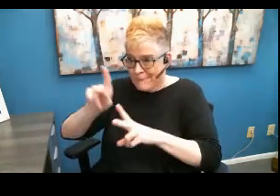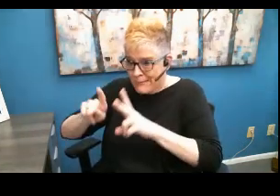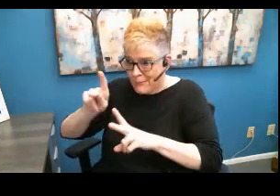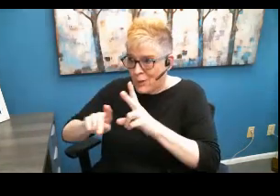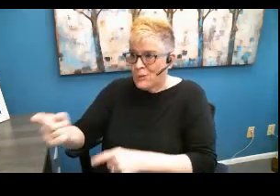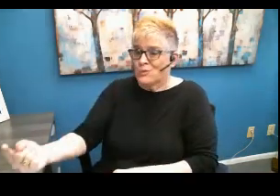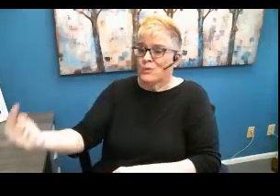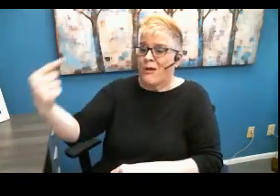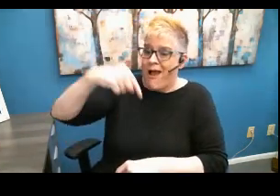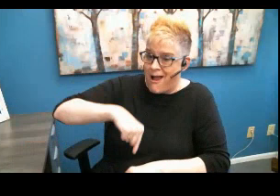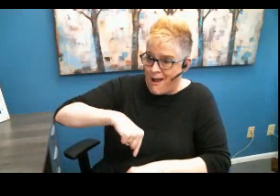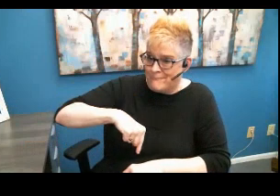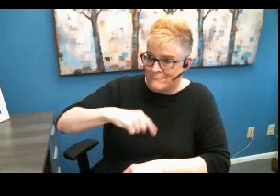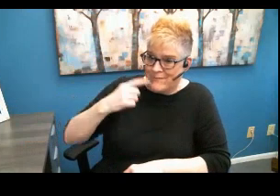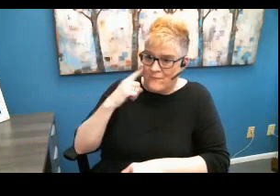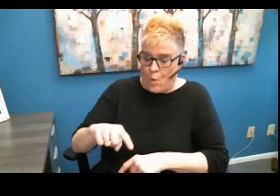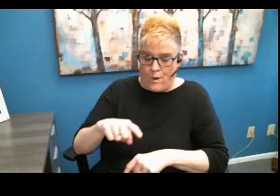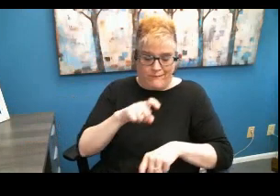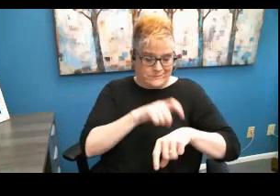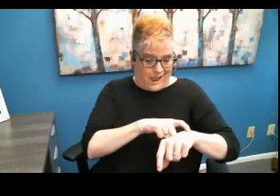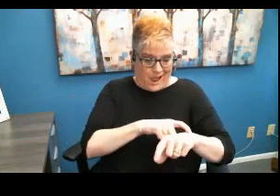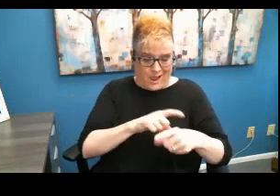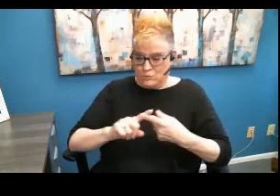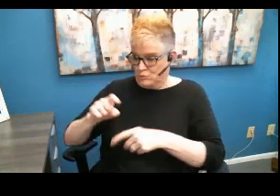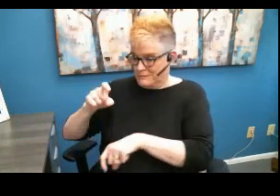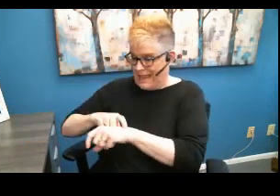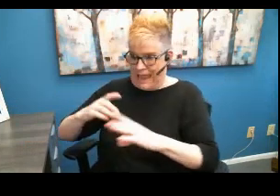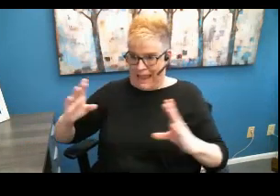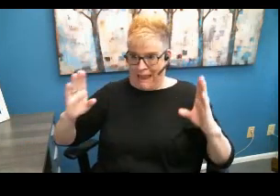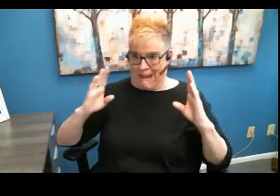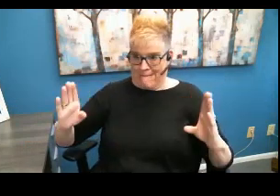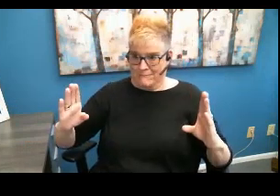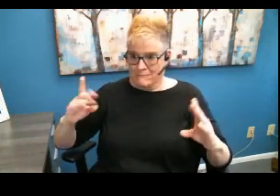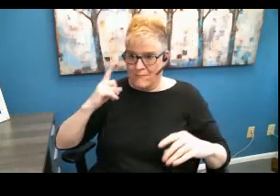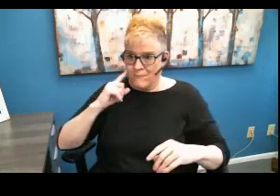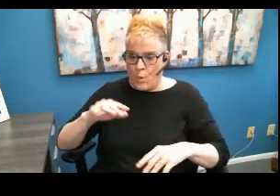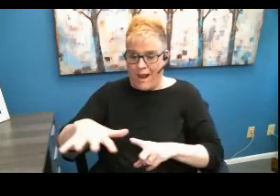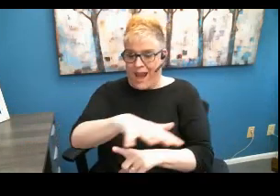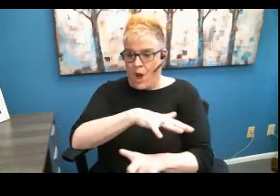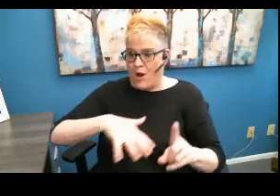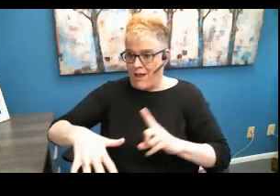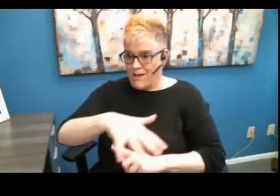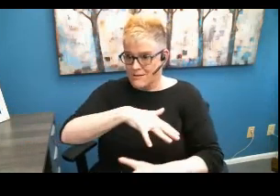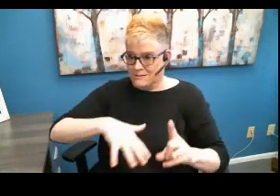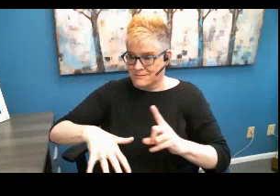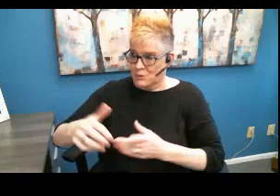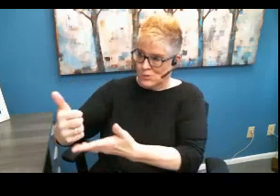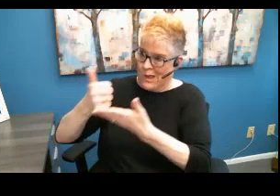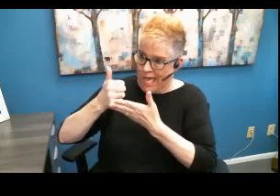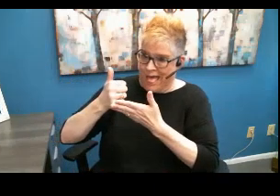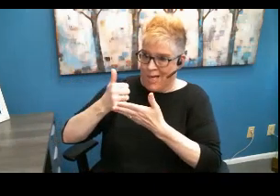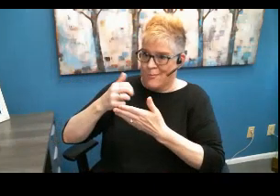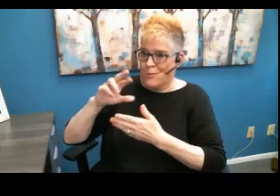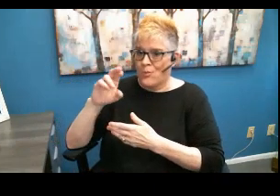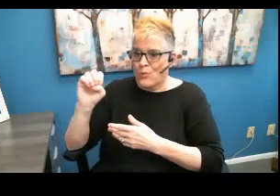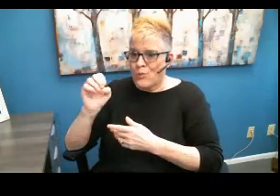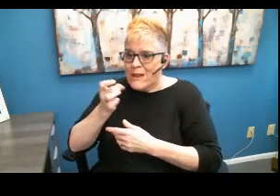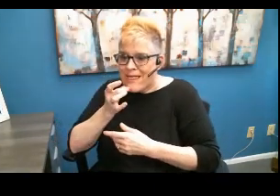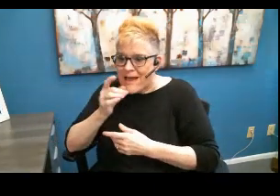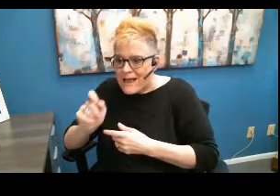in for this duration in these defined service territories and to help with relights. And these are